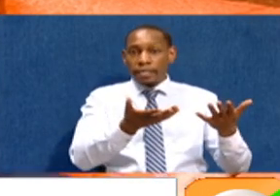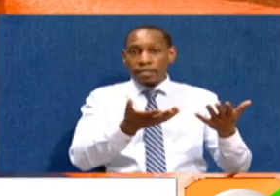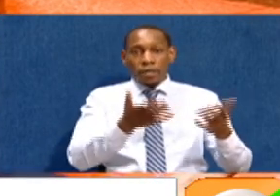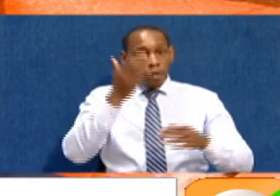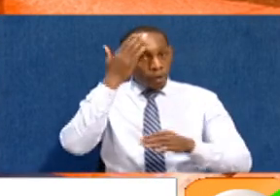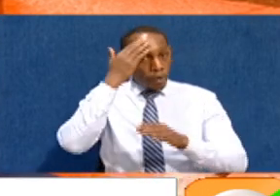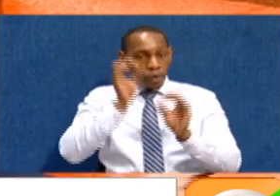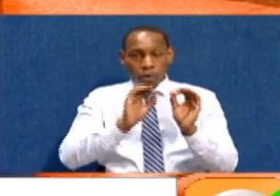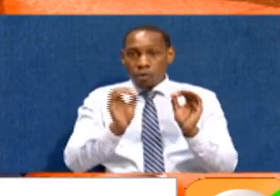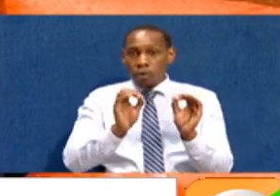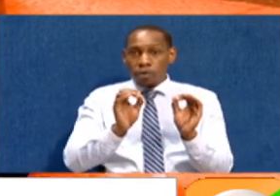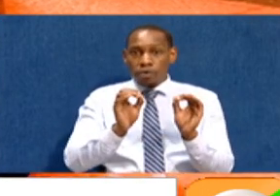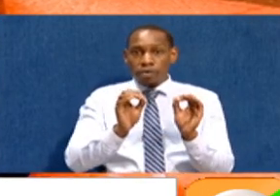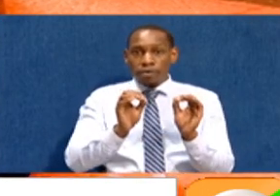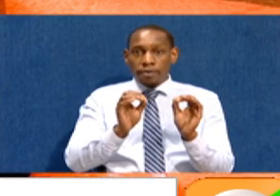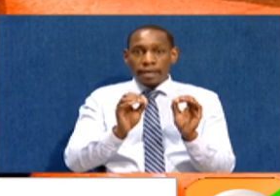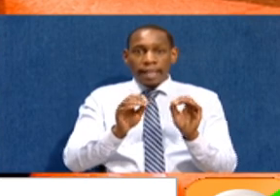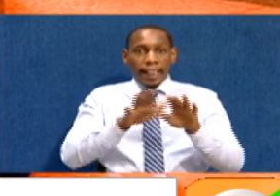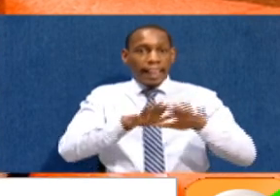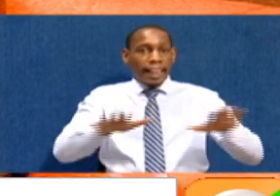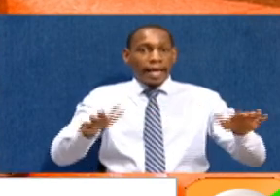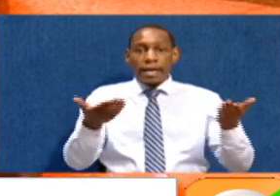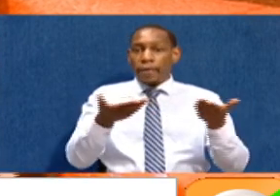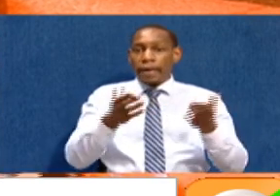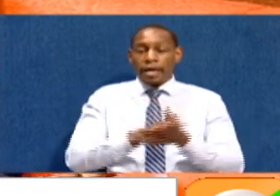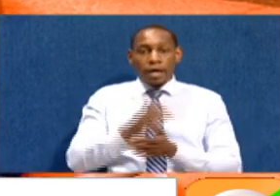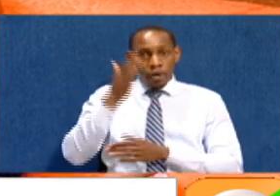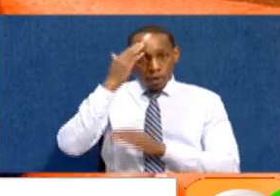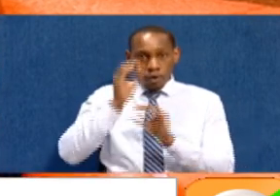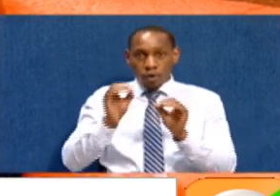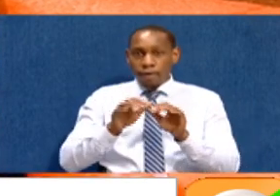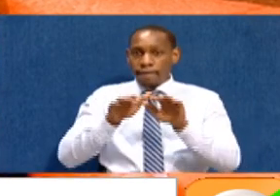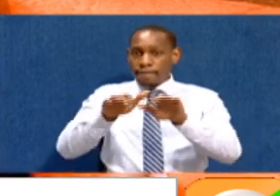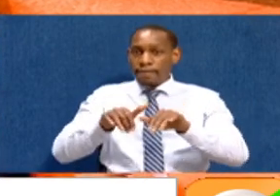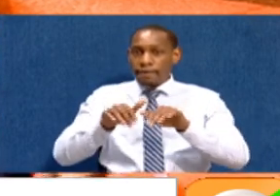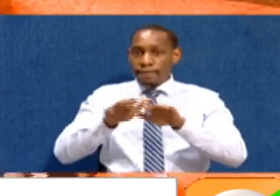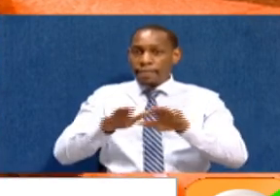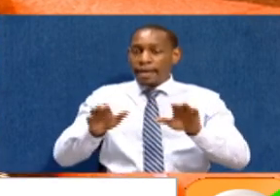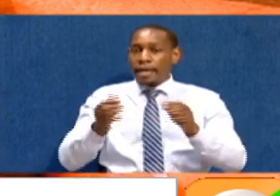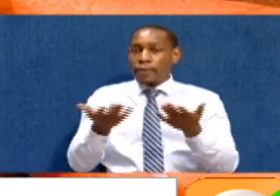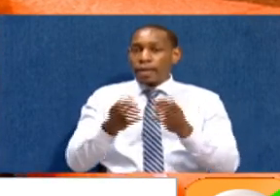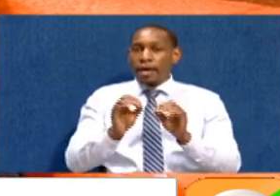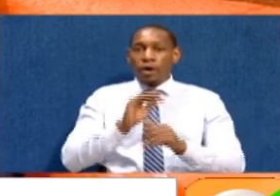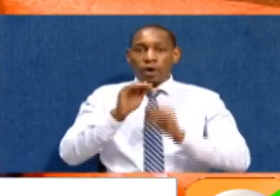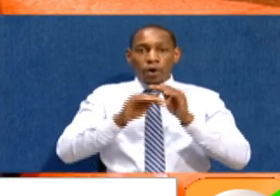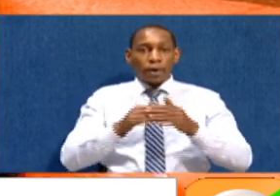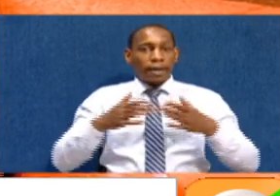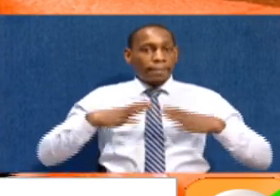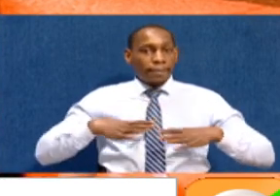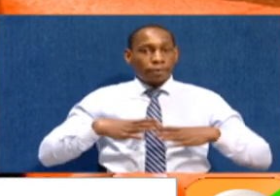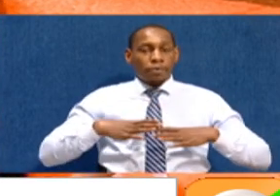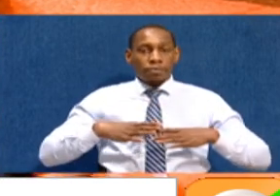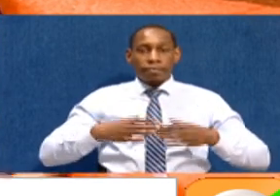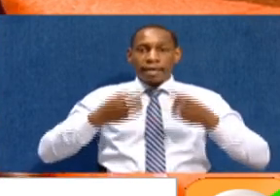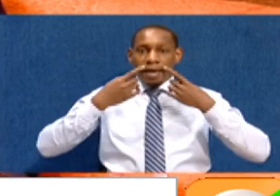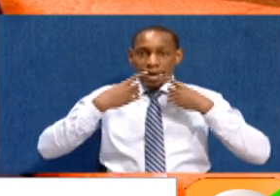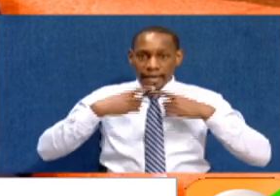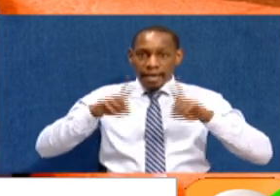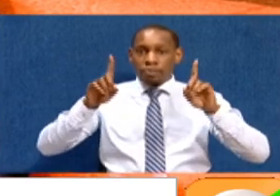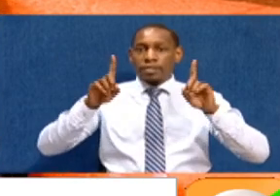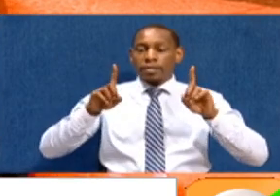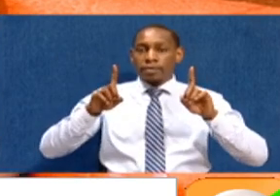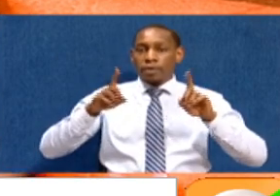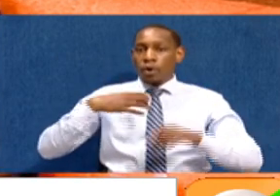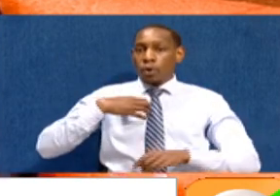We don't know where his ranches are. We don't know where his farms are. Let all of these people tell us where they